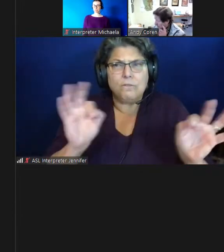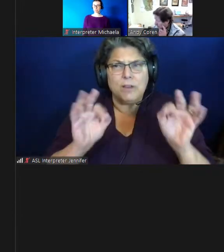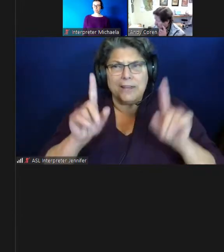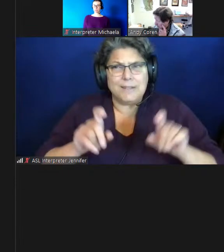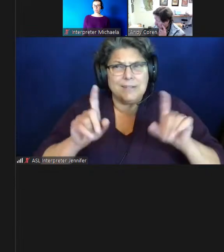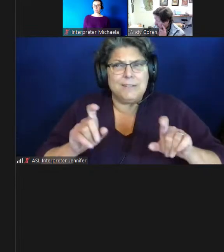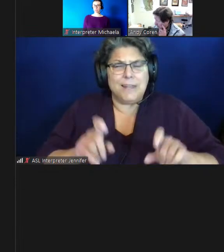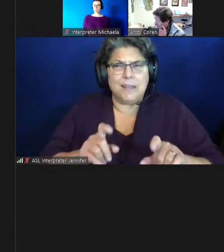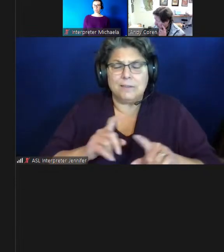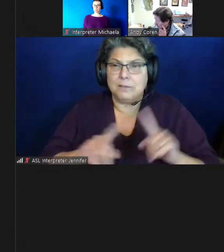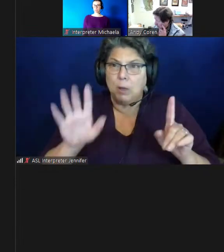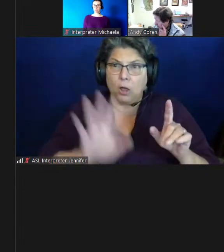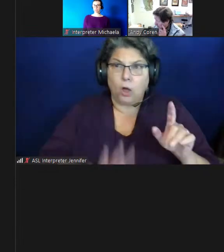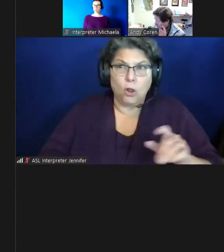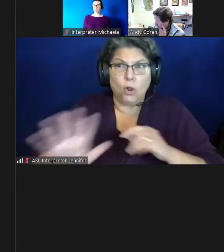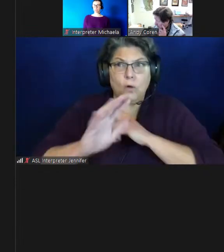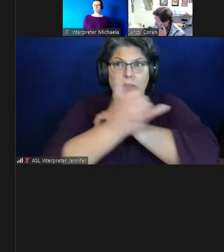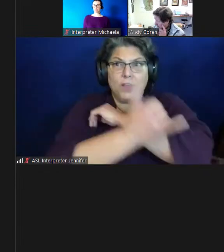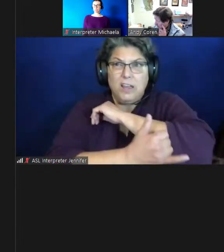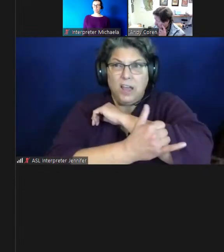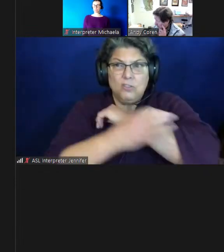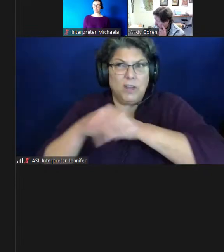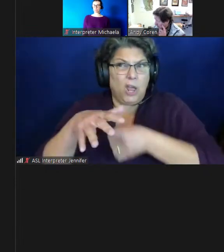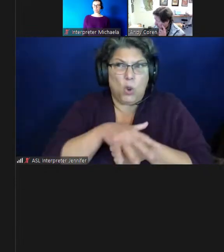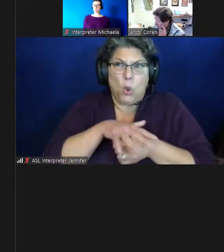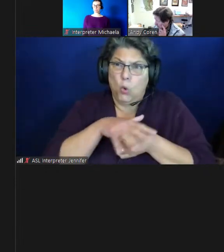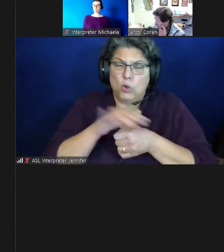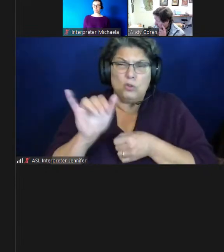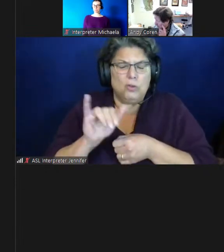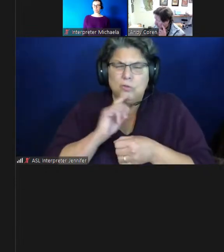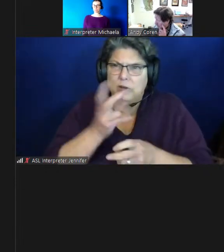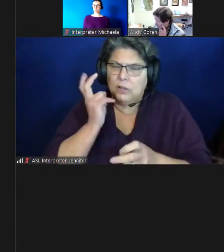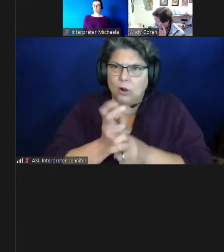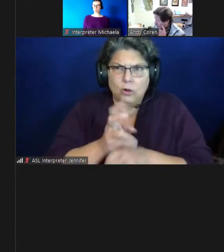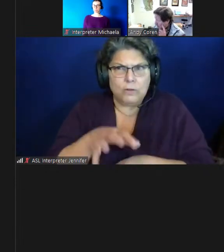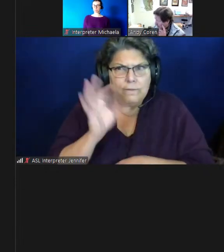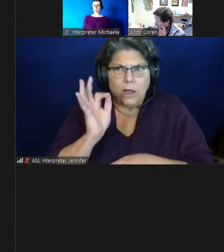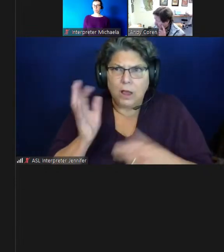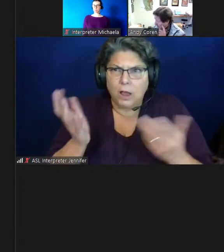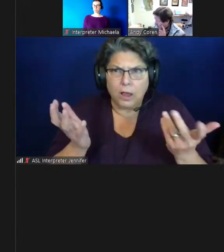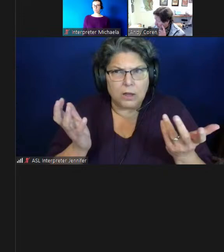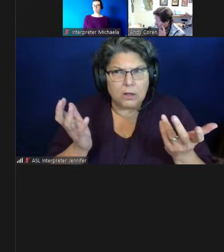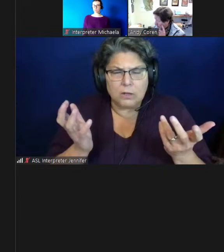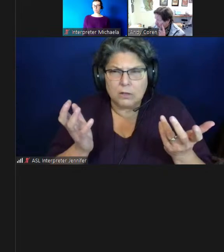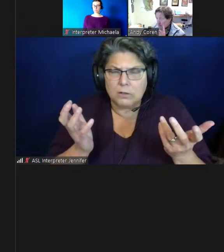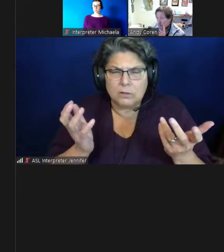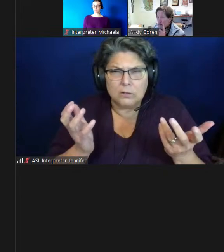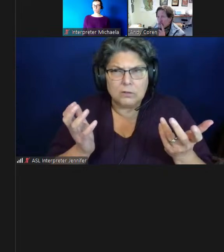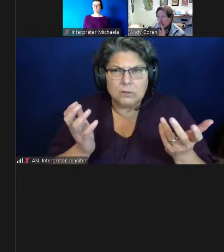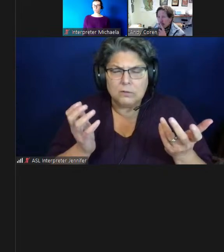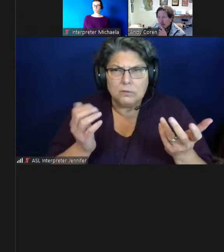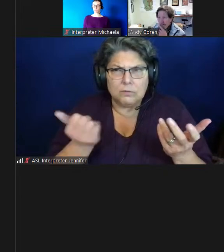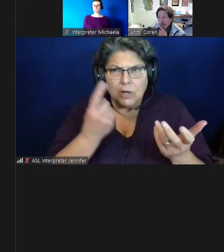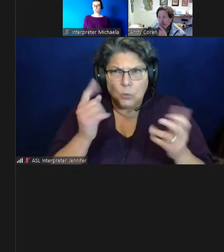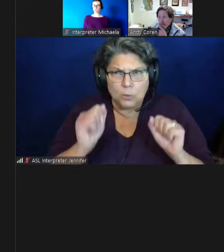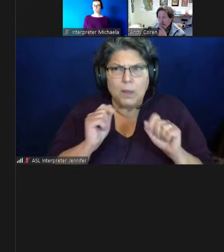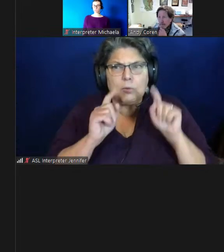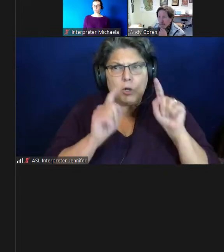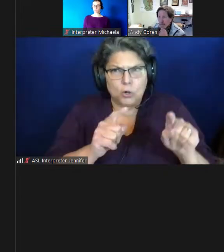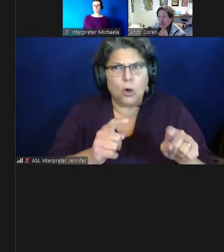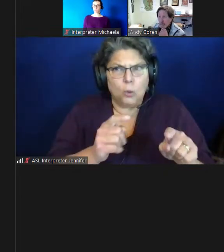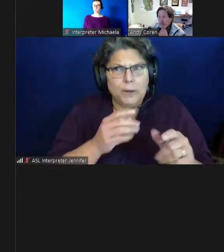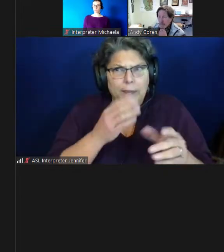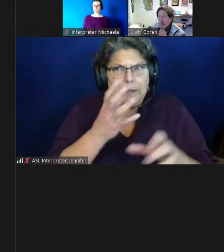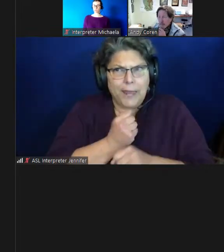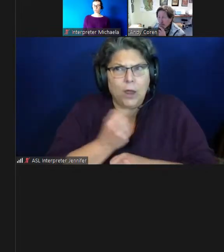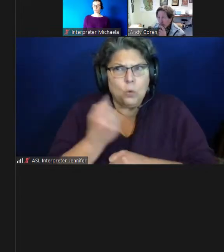been, nationally and locally very limited availability in terms of anyone being able to actually get their hands on